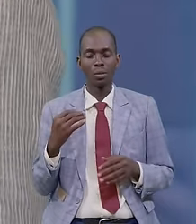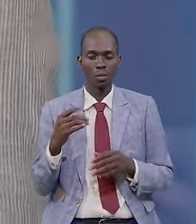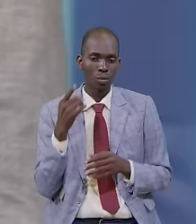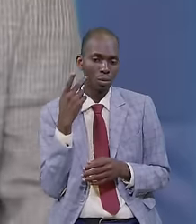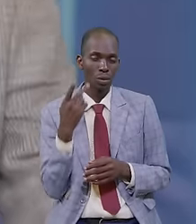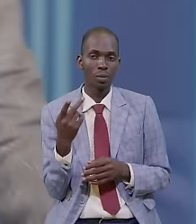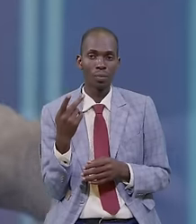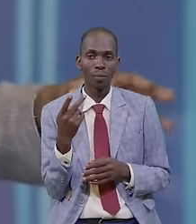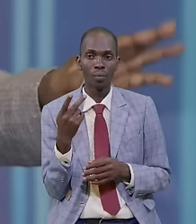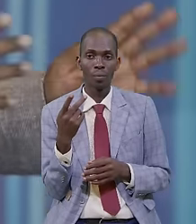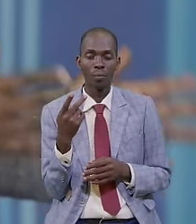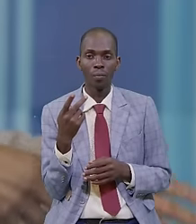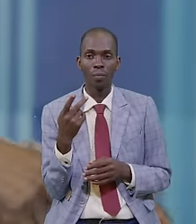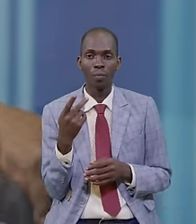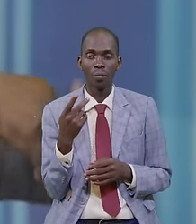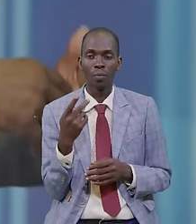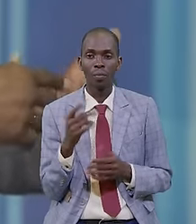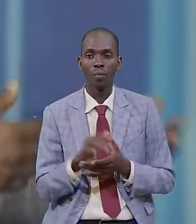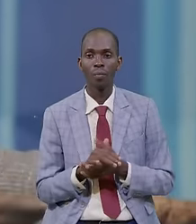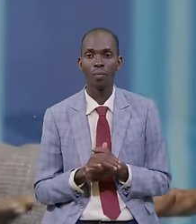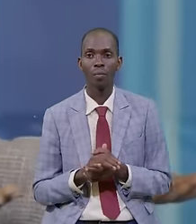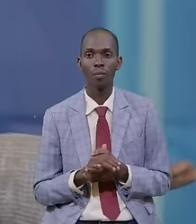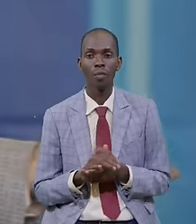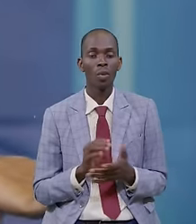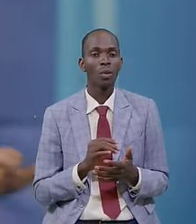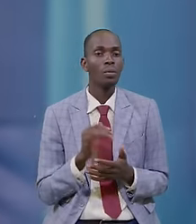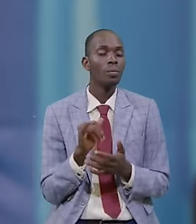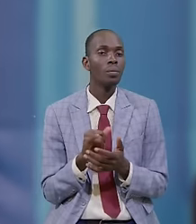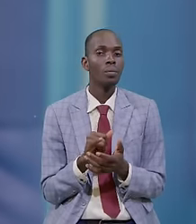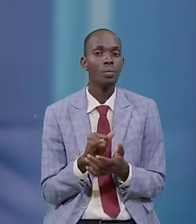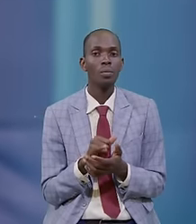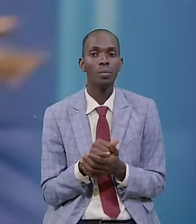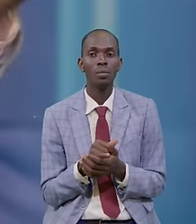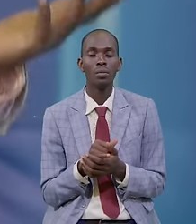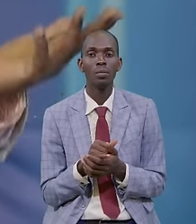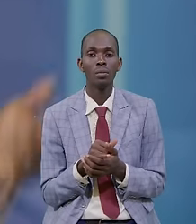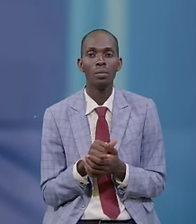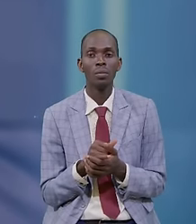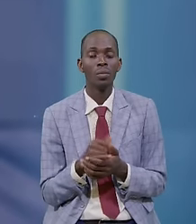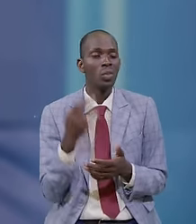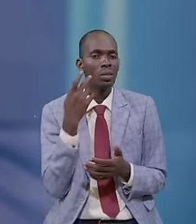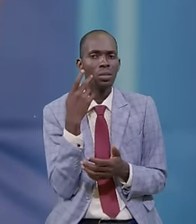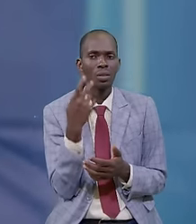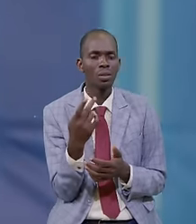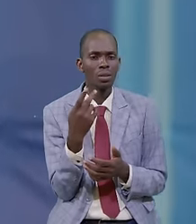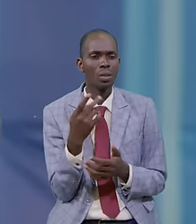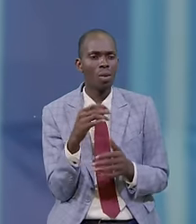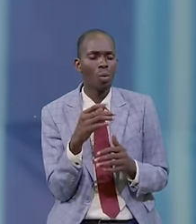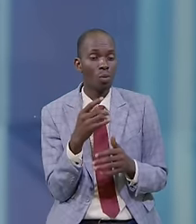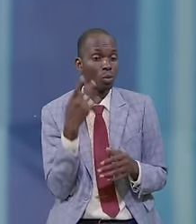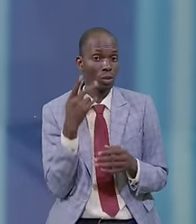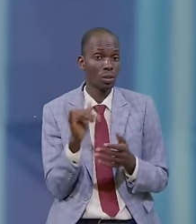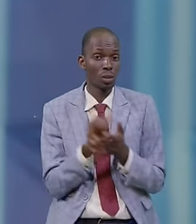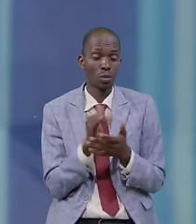back, thinking back, what he said, what he did, and how they're treating me, make them sorrowful. You are